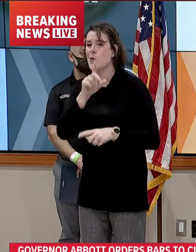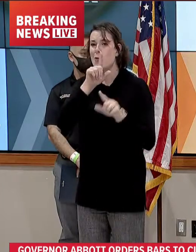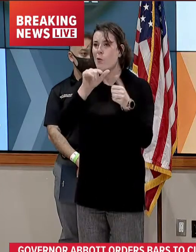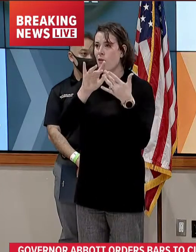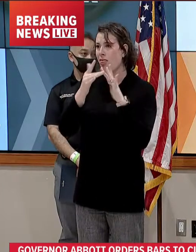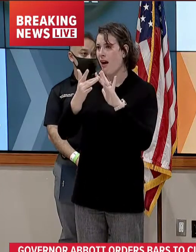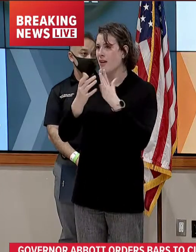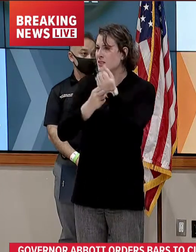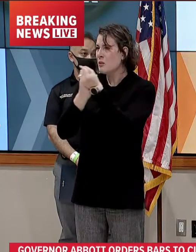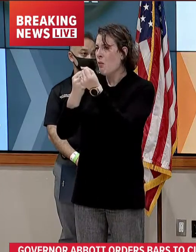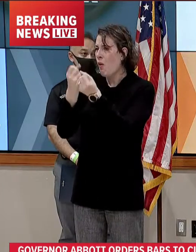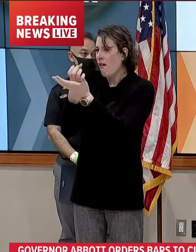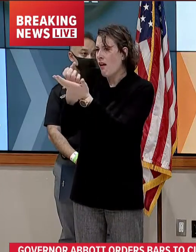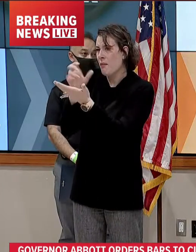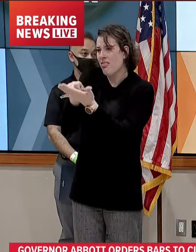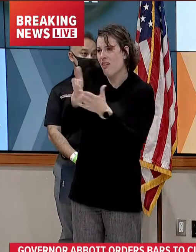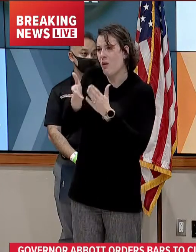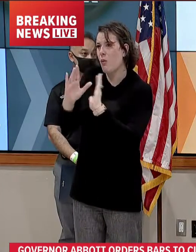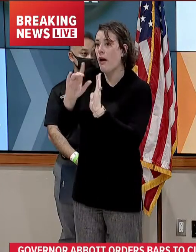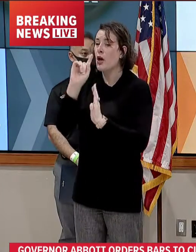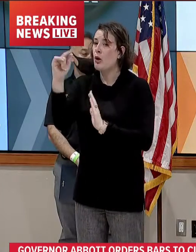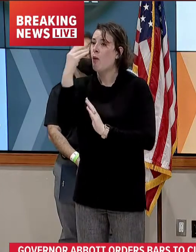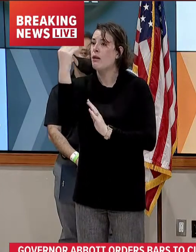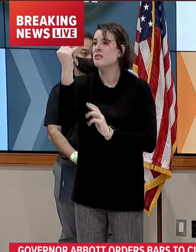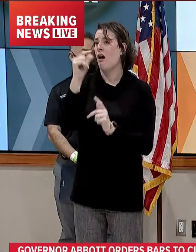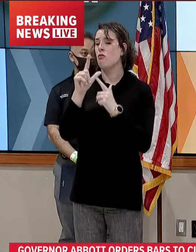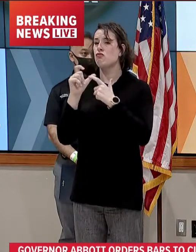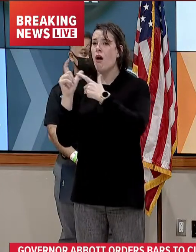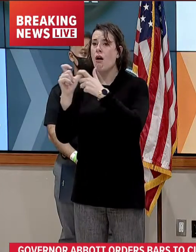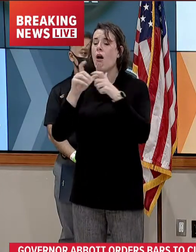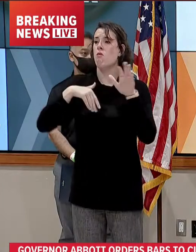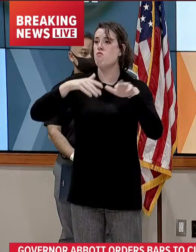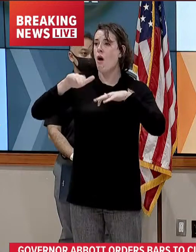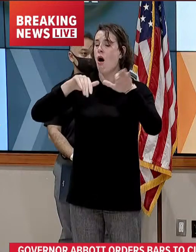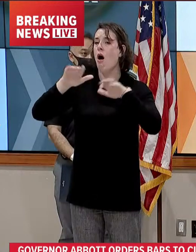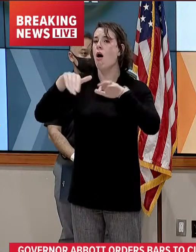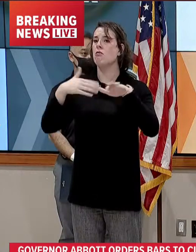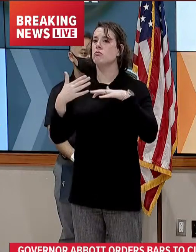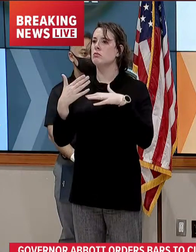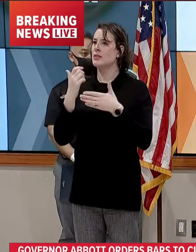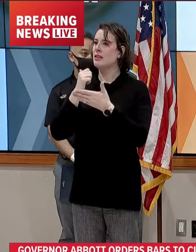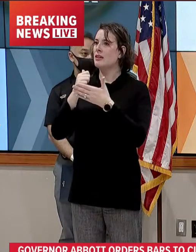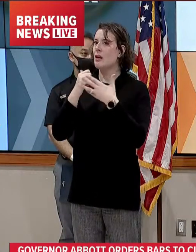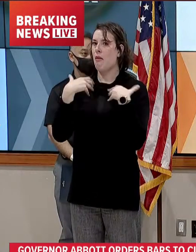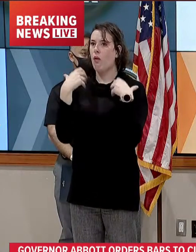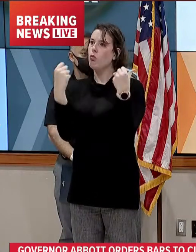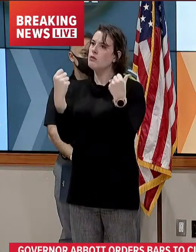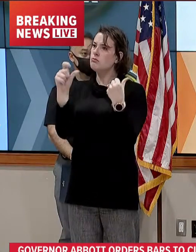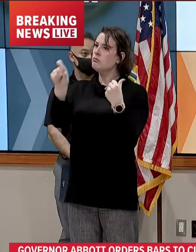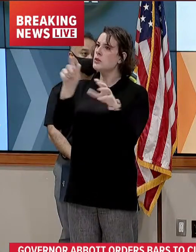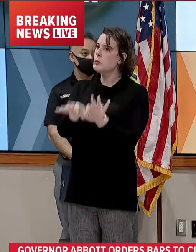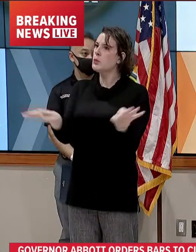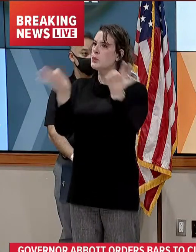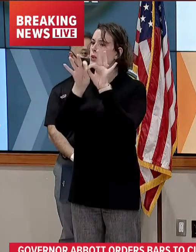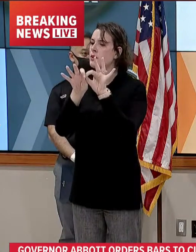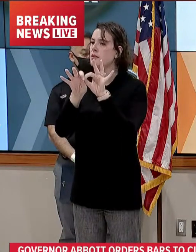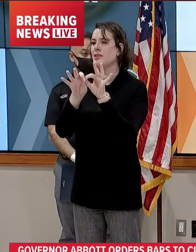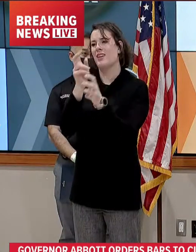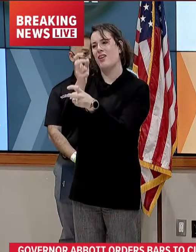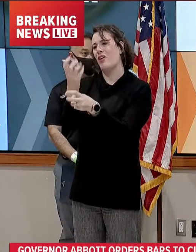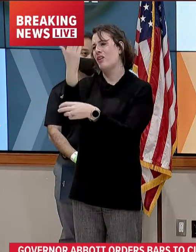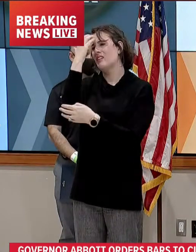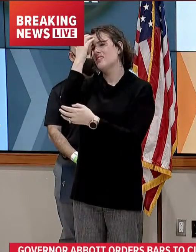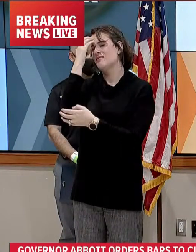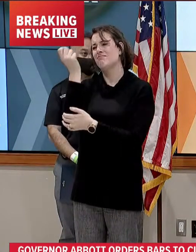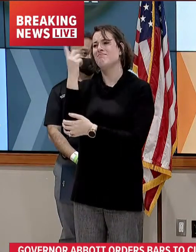online. Go outside, go for a run, go for a walk to keep yourself healthy. It's hard, I